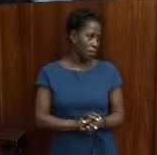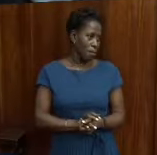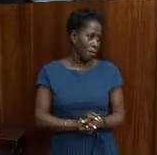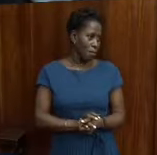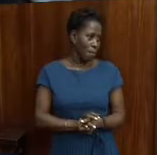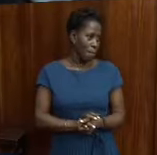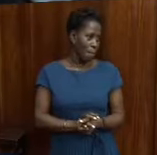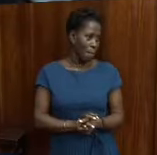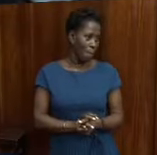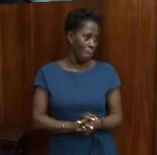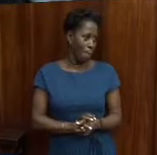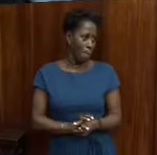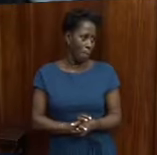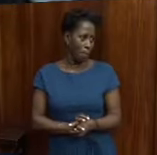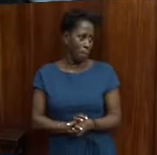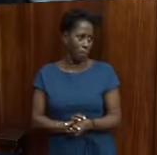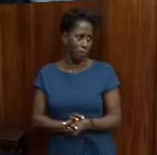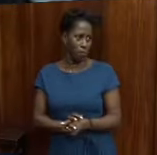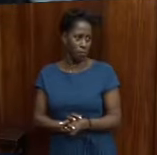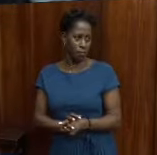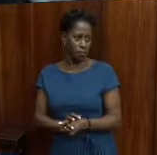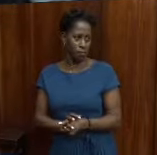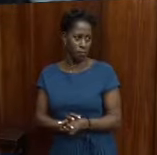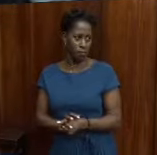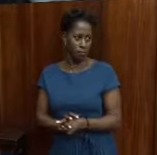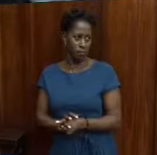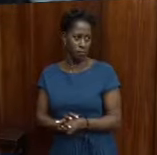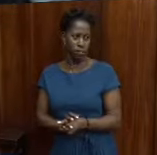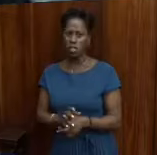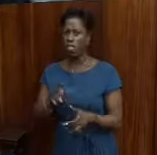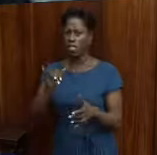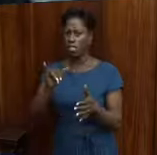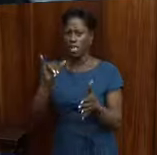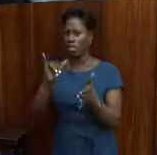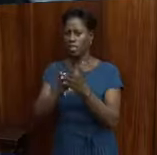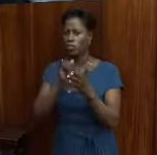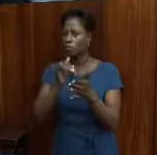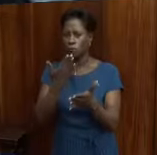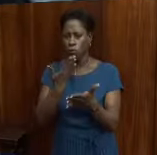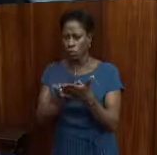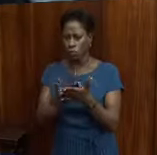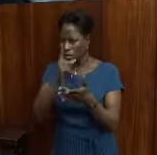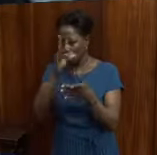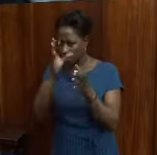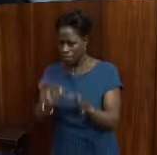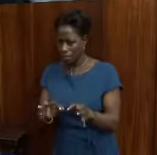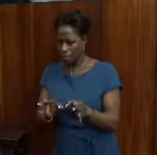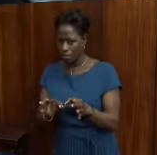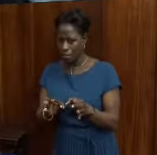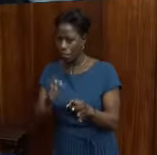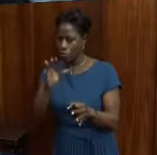cost implications of that uninformed and reckless decision of the former Prime Minister resulted in an increase in